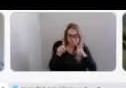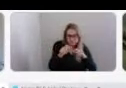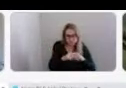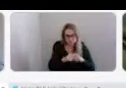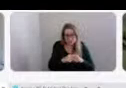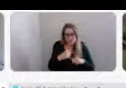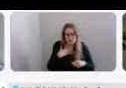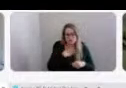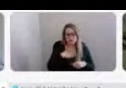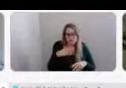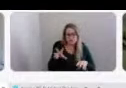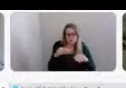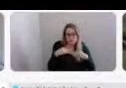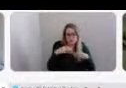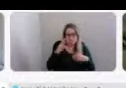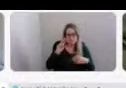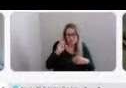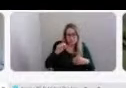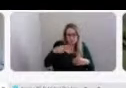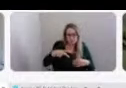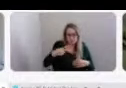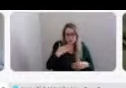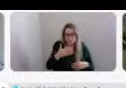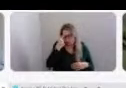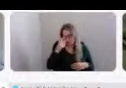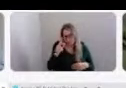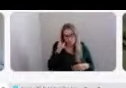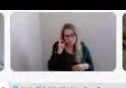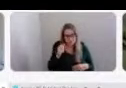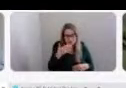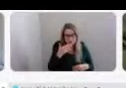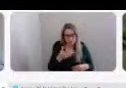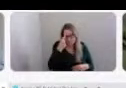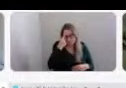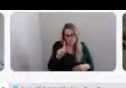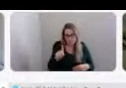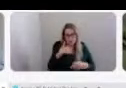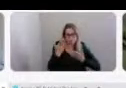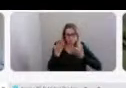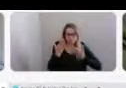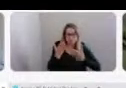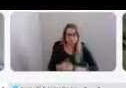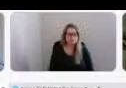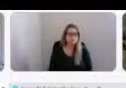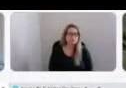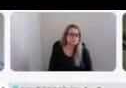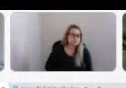please adopt this map thank you for listening and thank you for your service